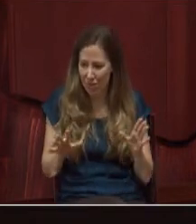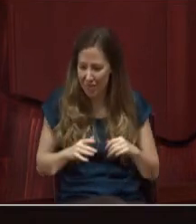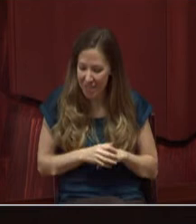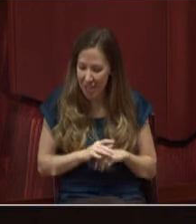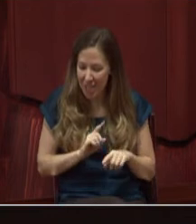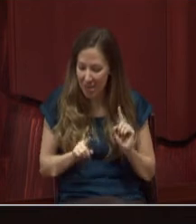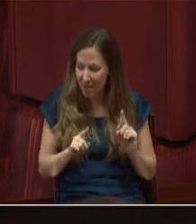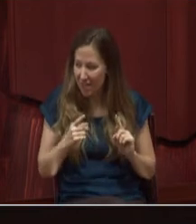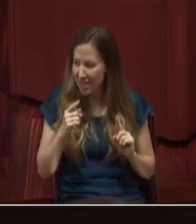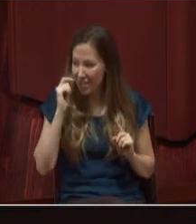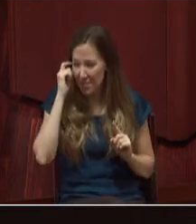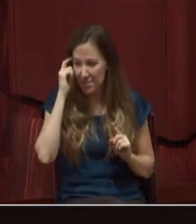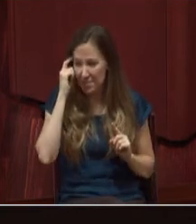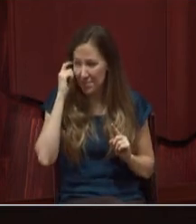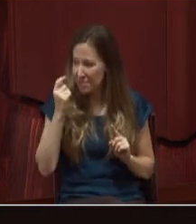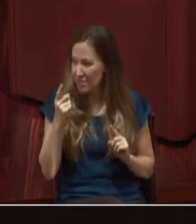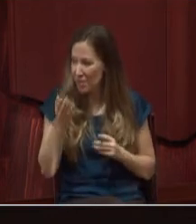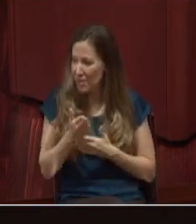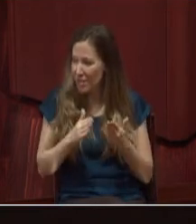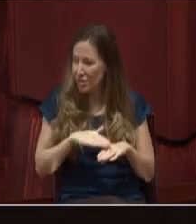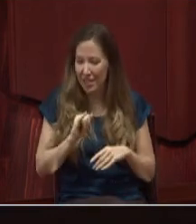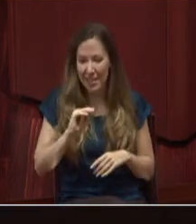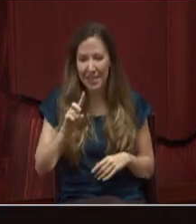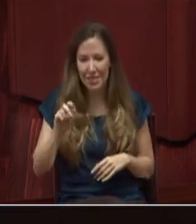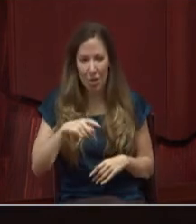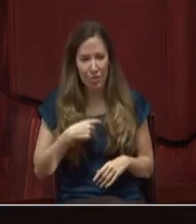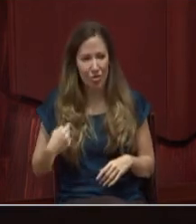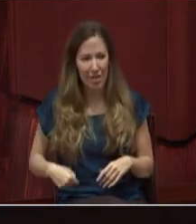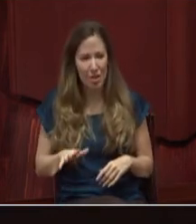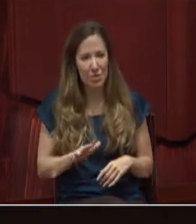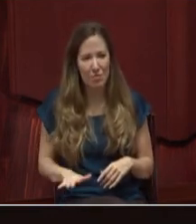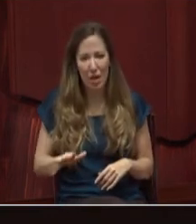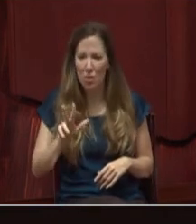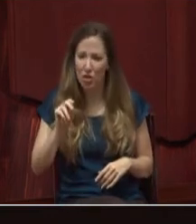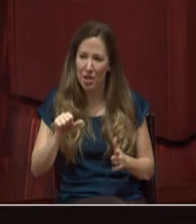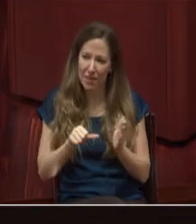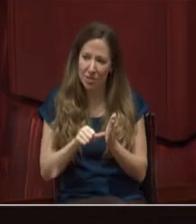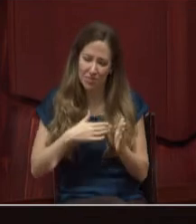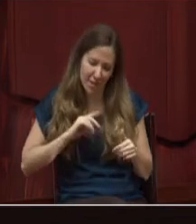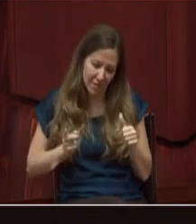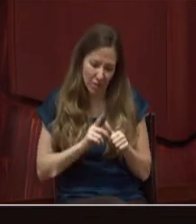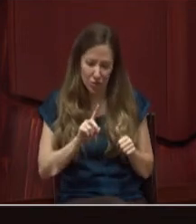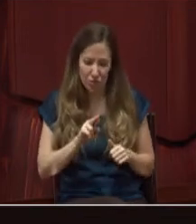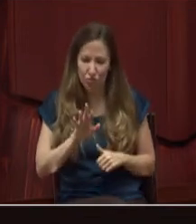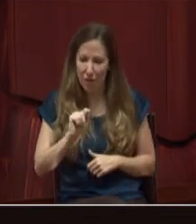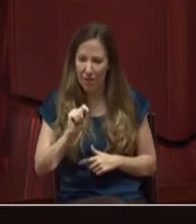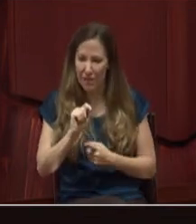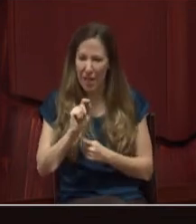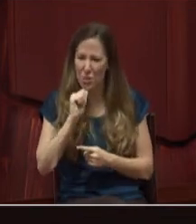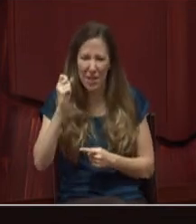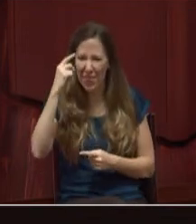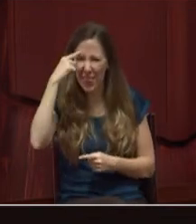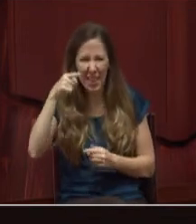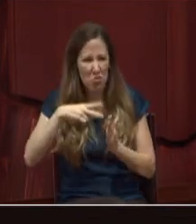foreign policy, I was doing a section, I think, on Indochina. It was about 30 pages, my first draft. So I think he didn't even read the first